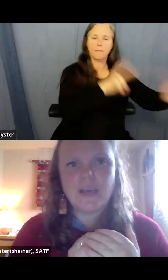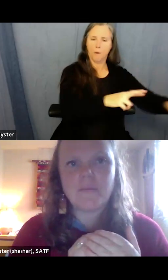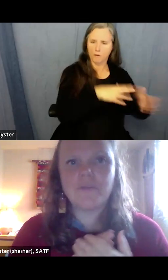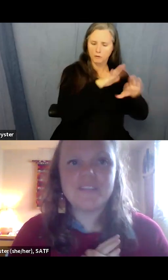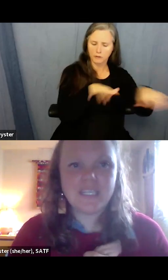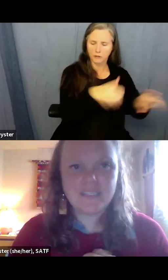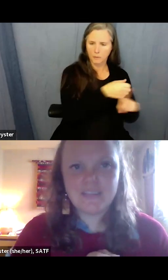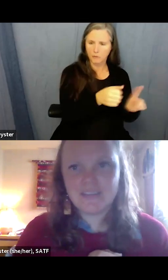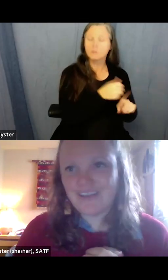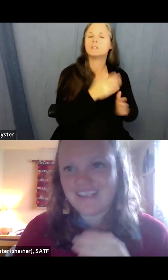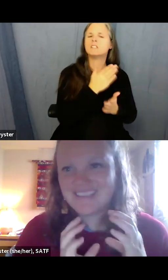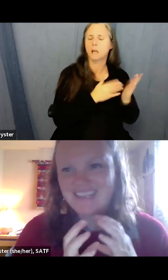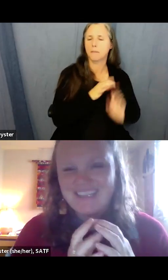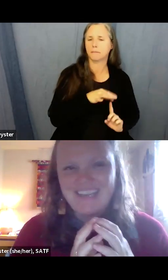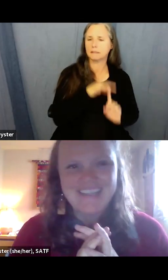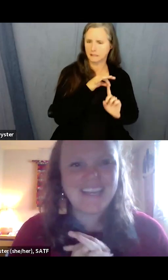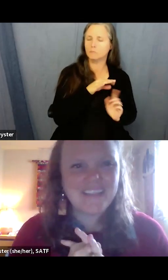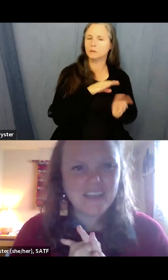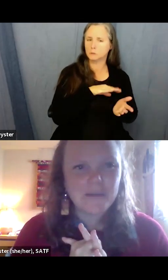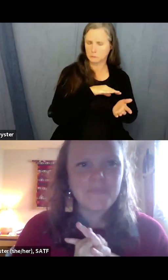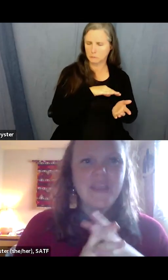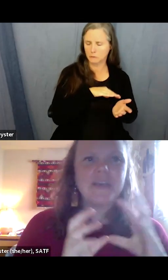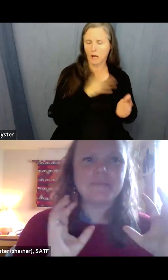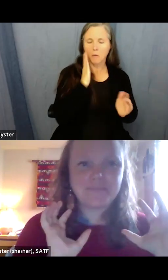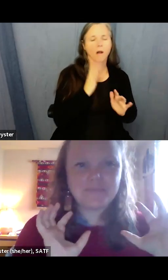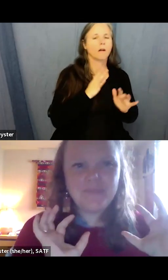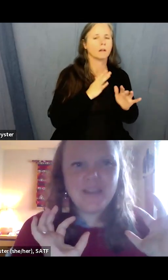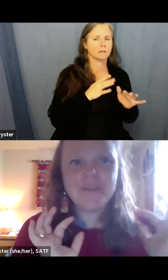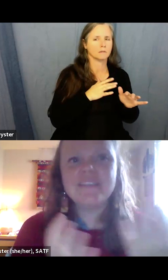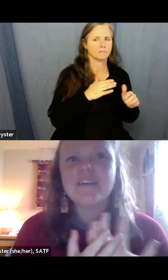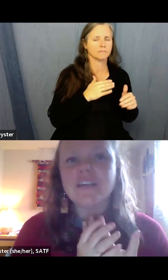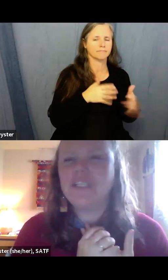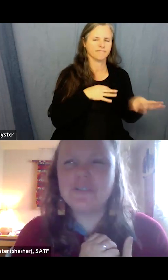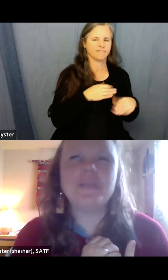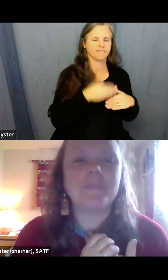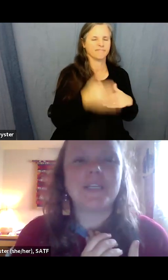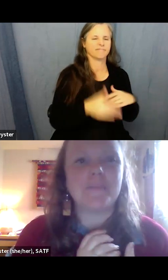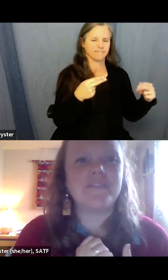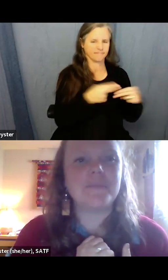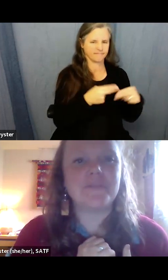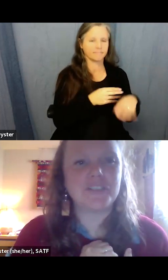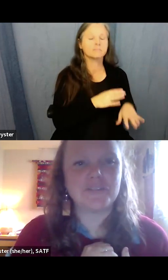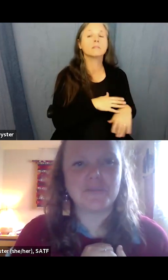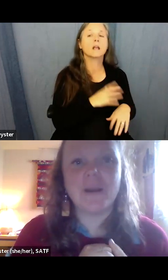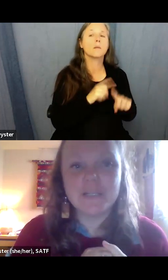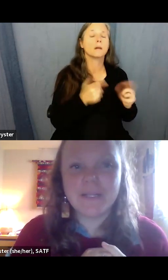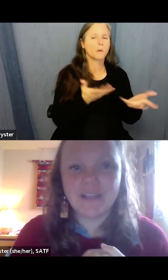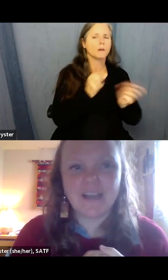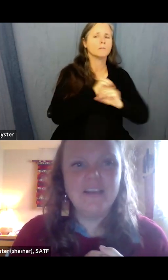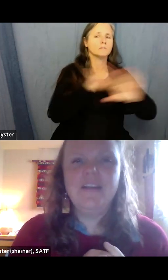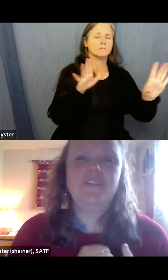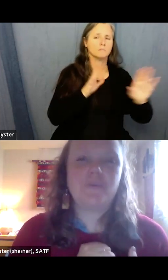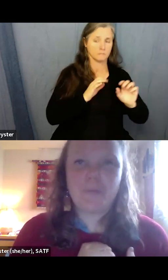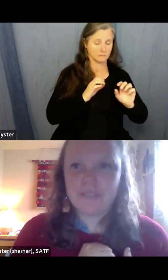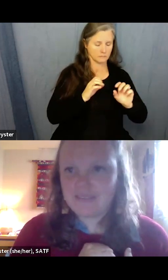abuse. We've cited the laws that kind of guide that there. But these are usually public and private professionals required by